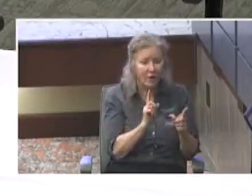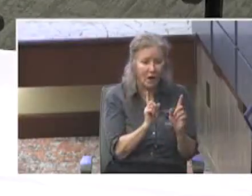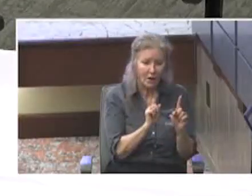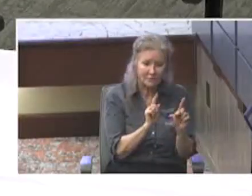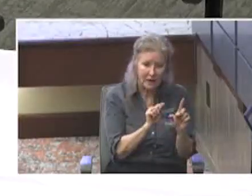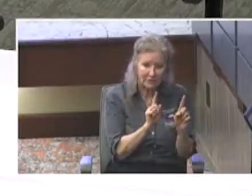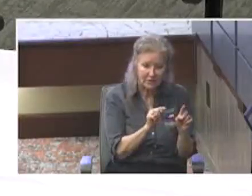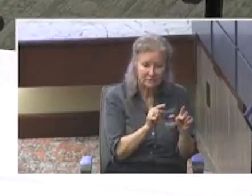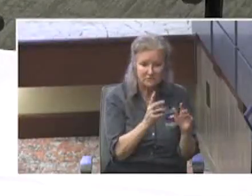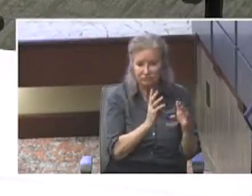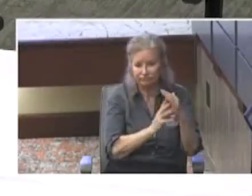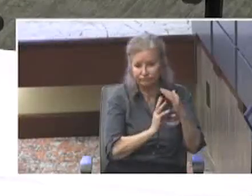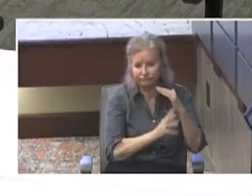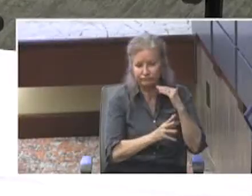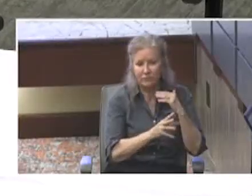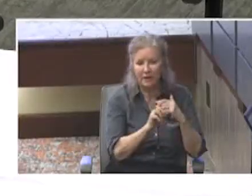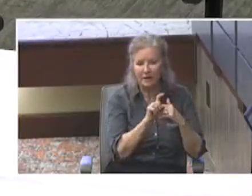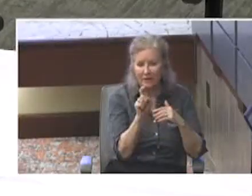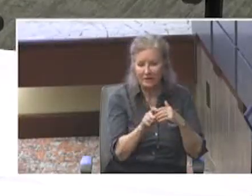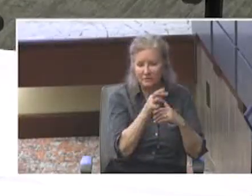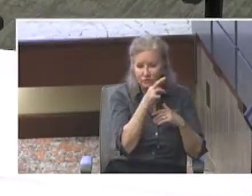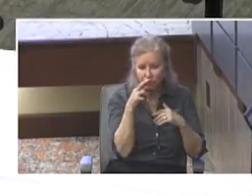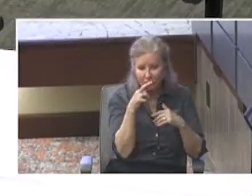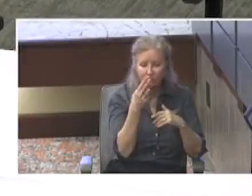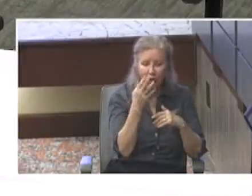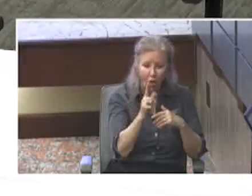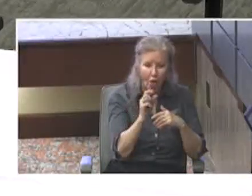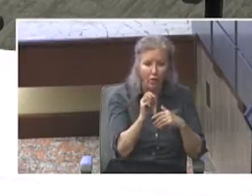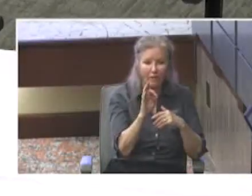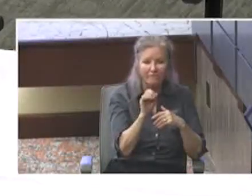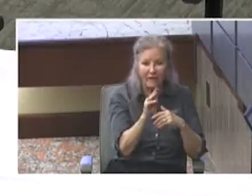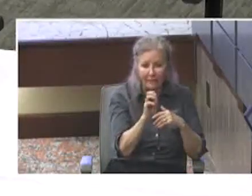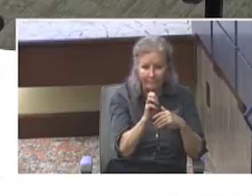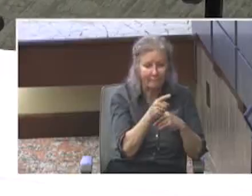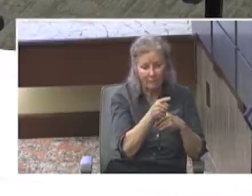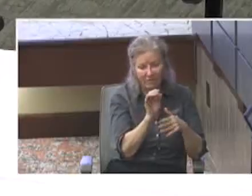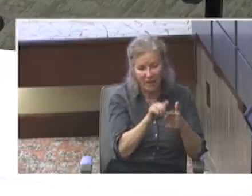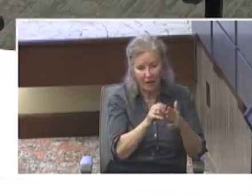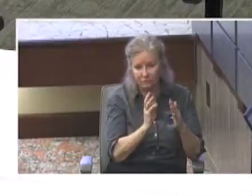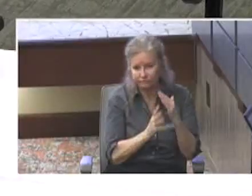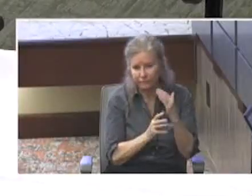attendance for this and the Texas Ranger Hall of Fame and those types of things. Right.